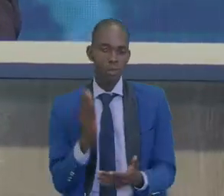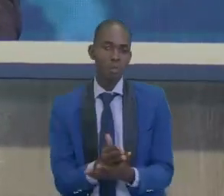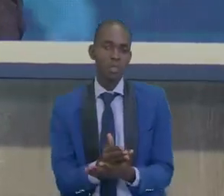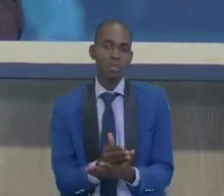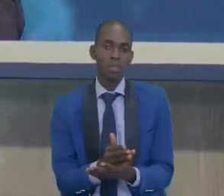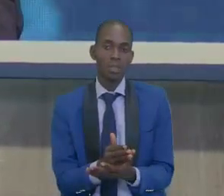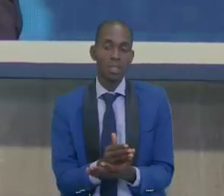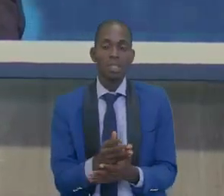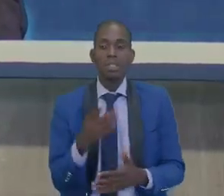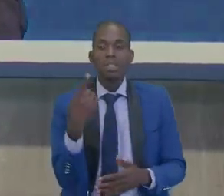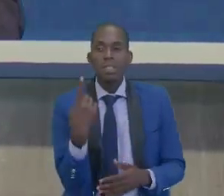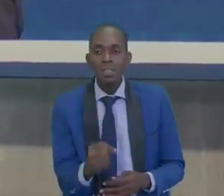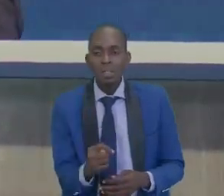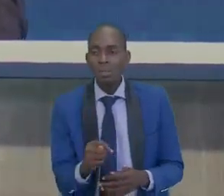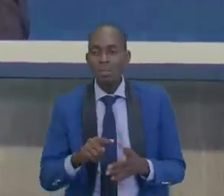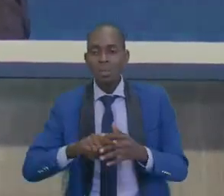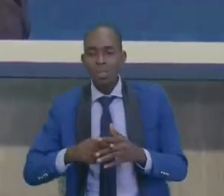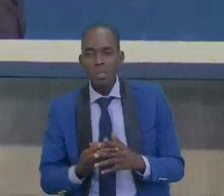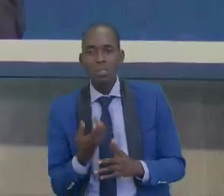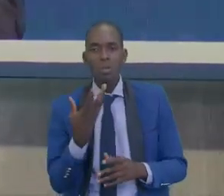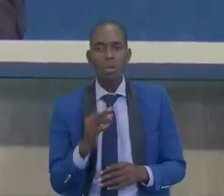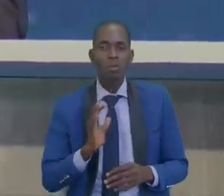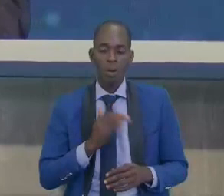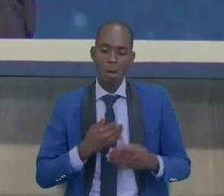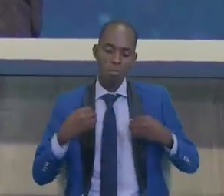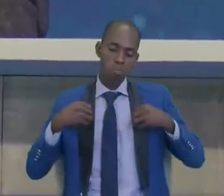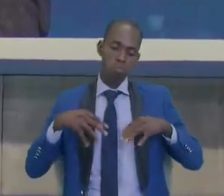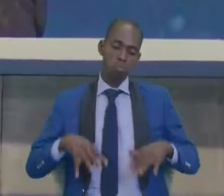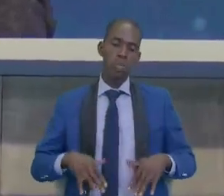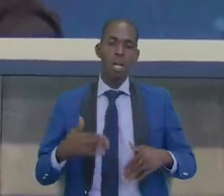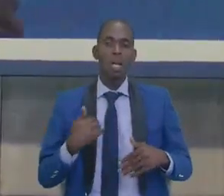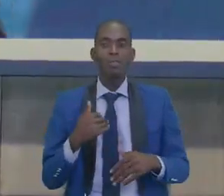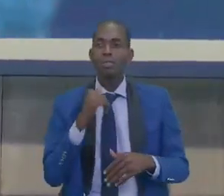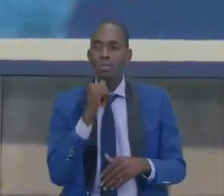The source of our perplexity has not been dealt with.